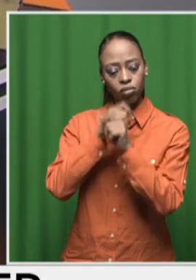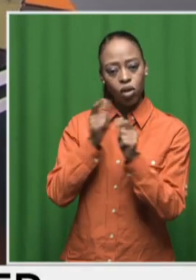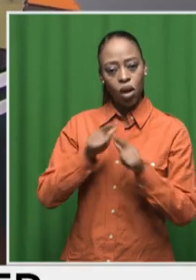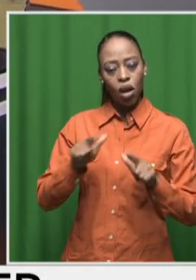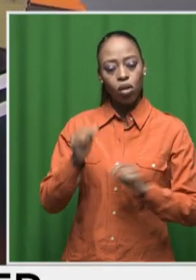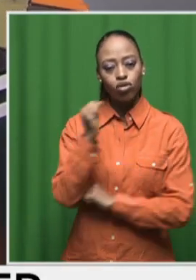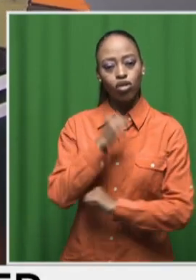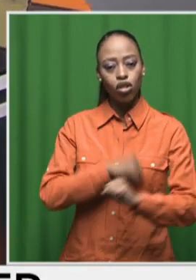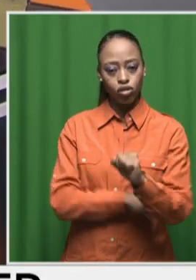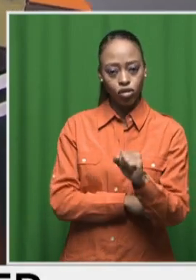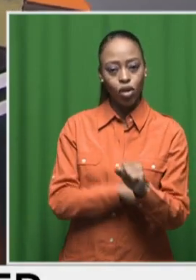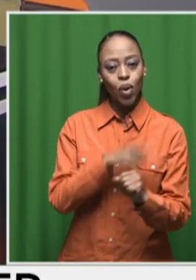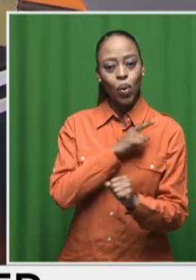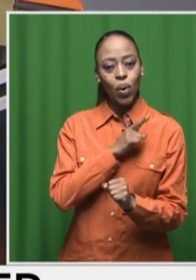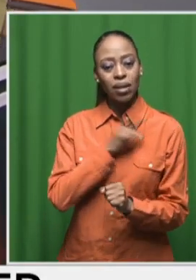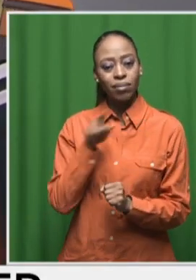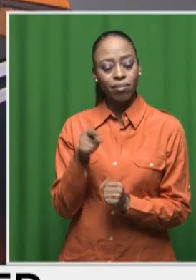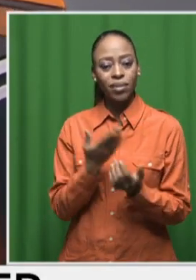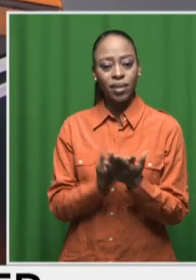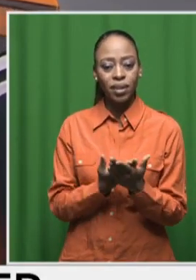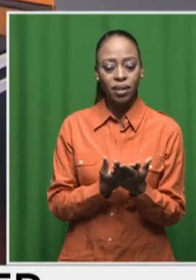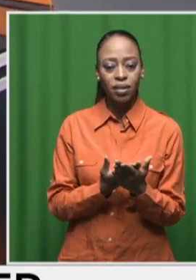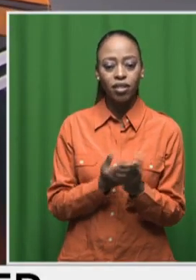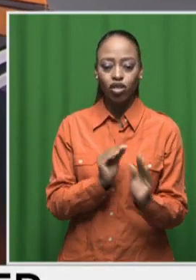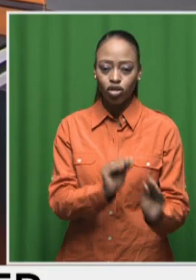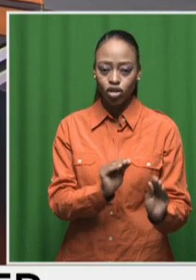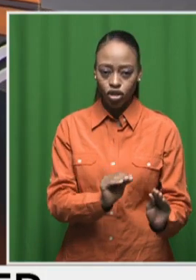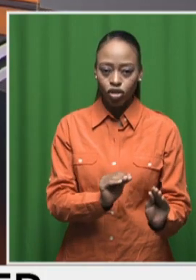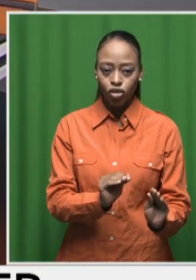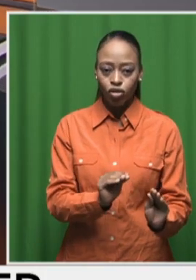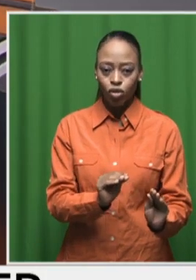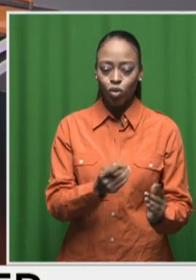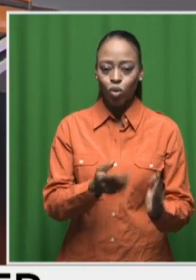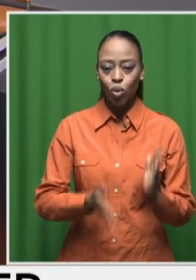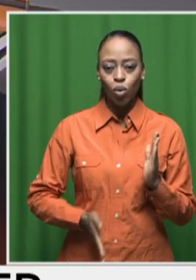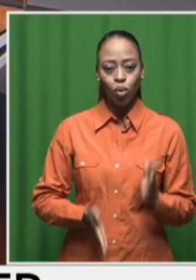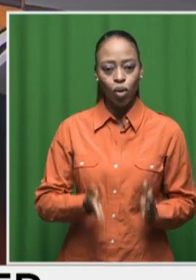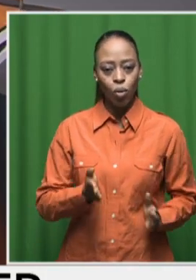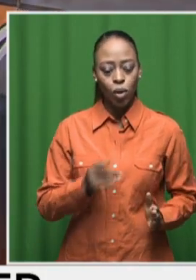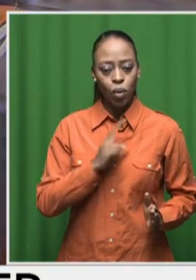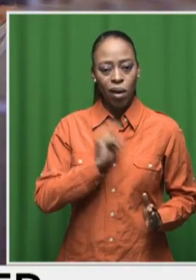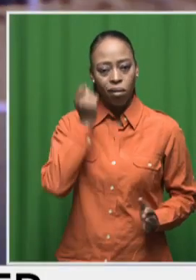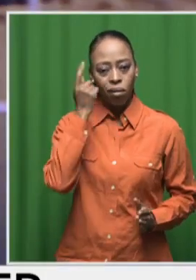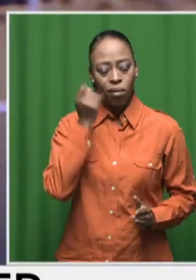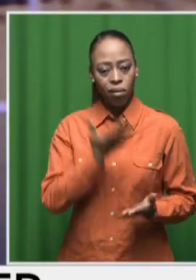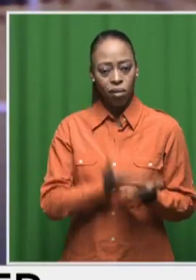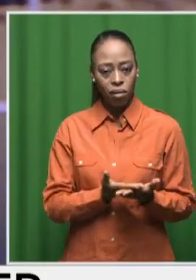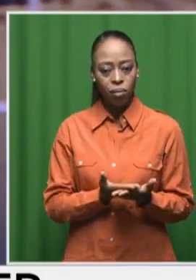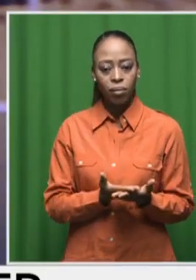language structurally to be able to teach to a machine so that it's able to understand.